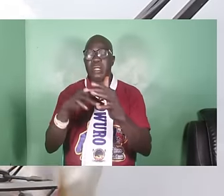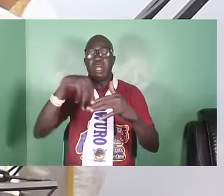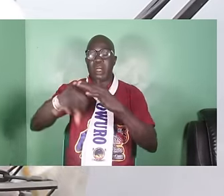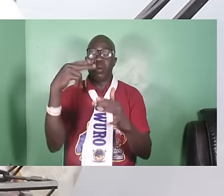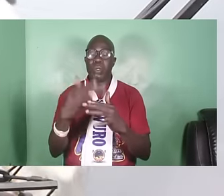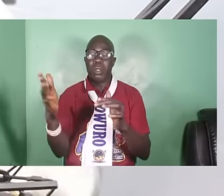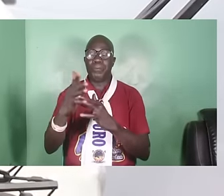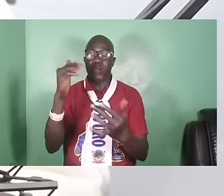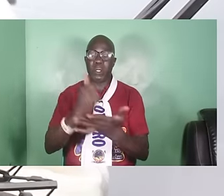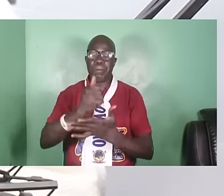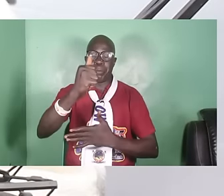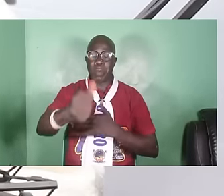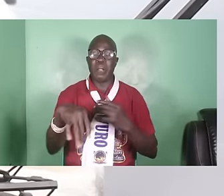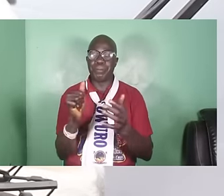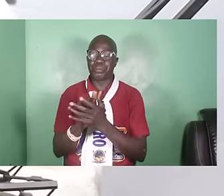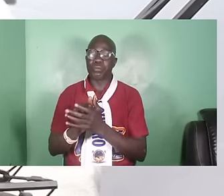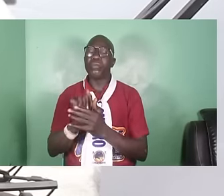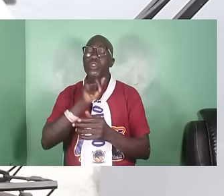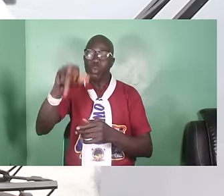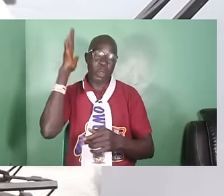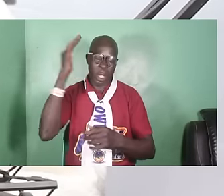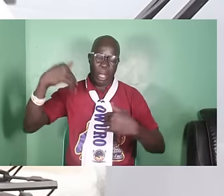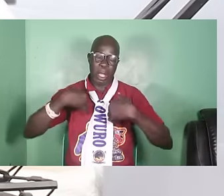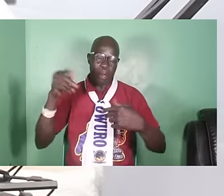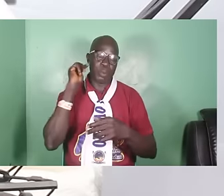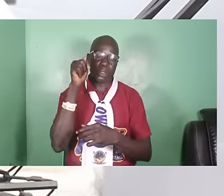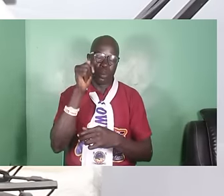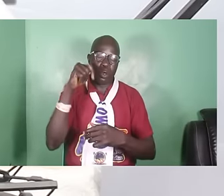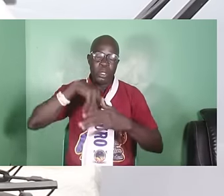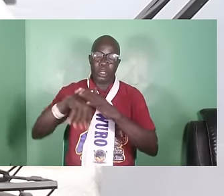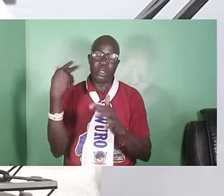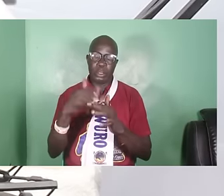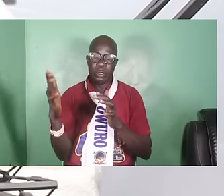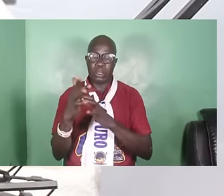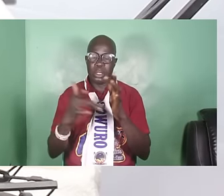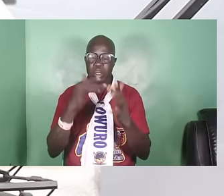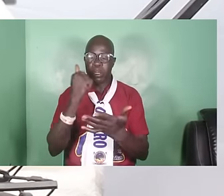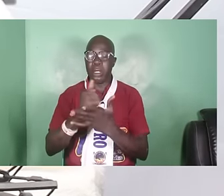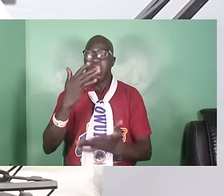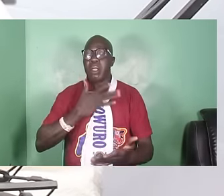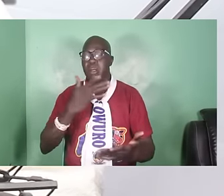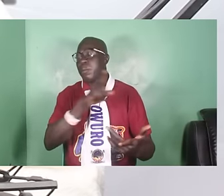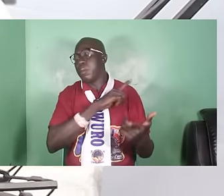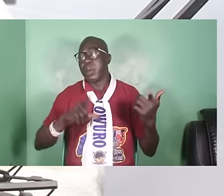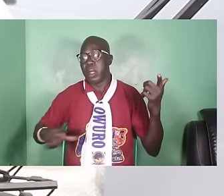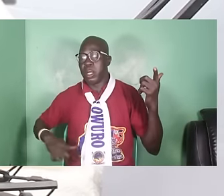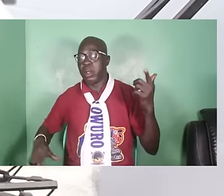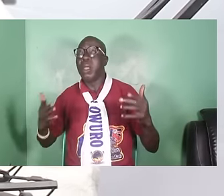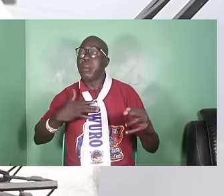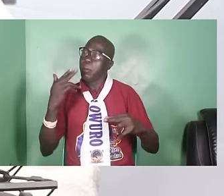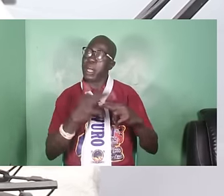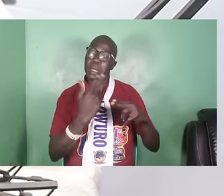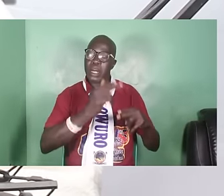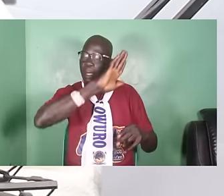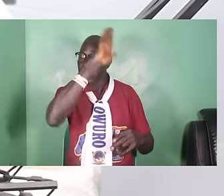In the name of Jesus. Lord, we call Jesus. One testimony. You have testimony. In Jesus' name, my Lord.